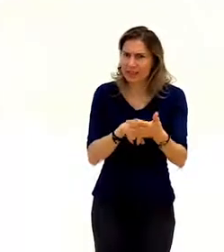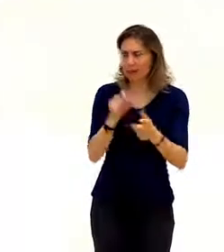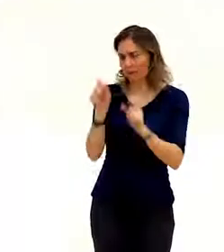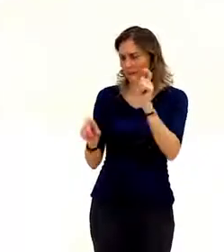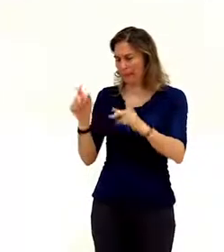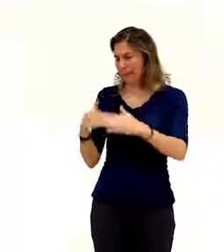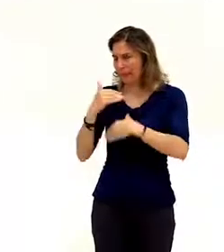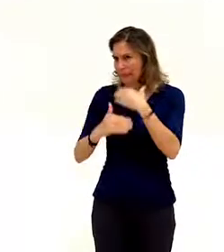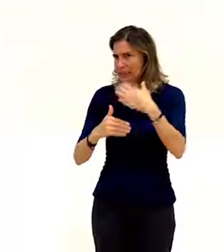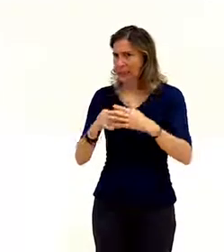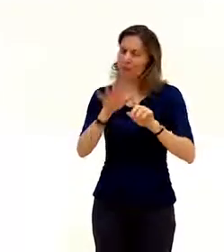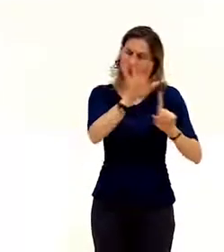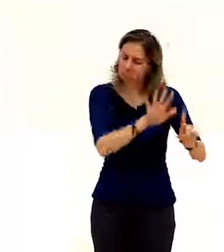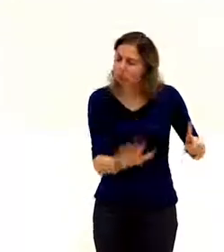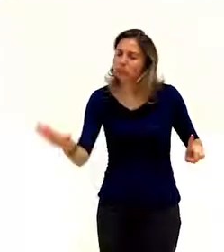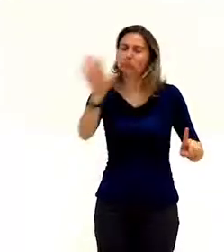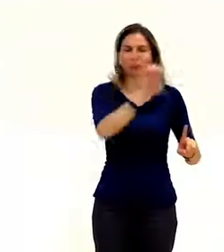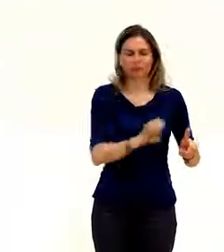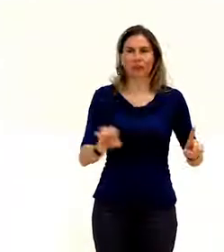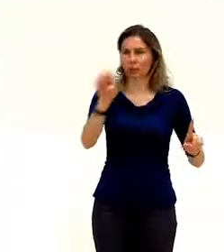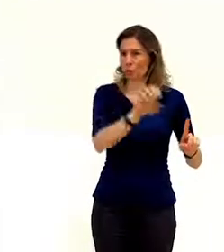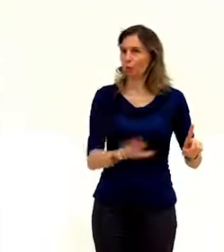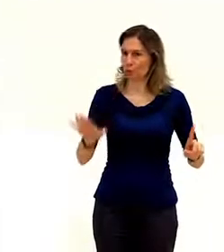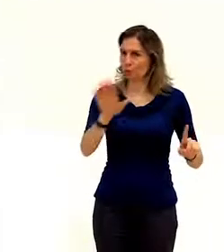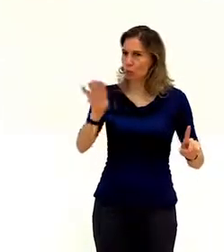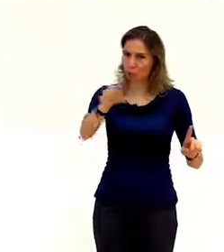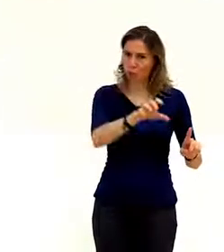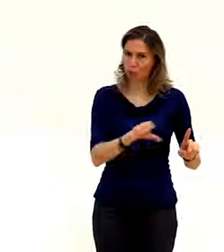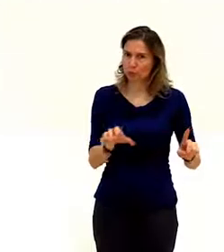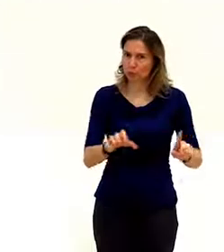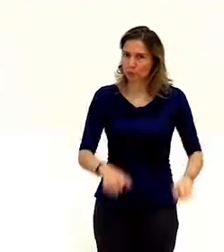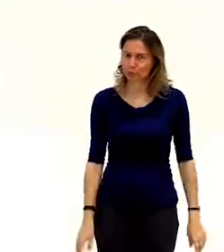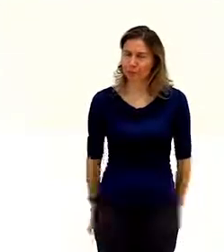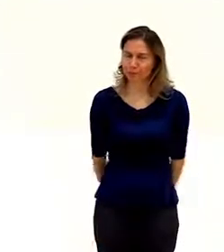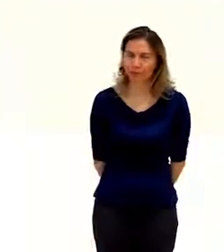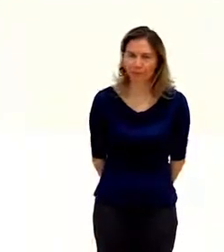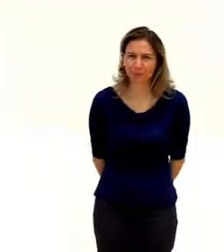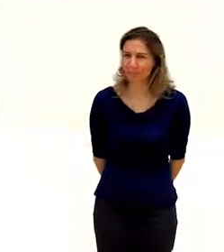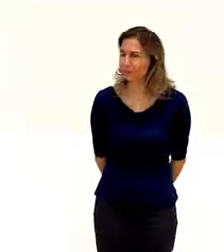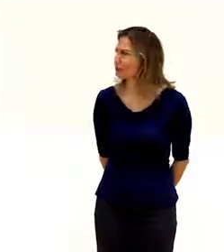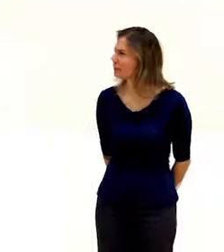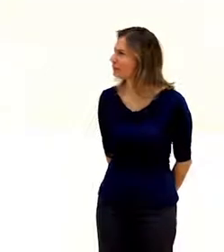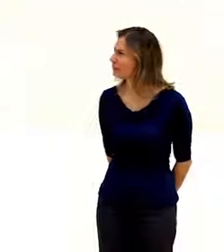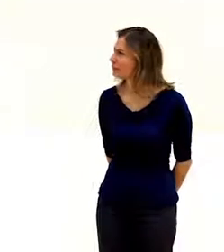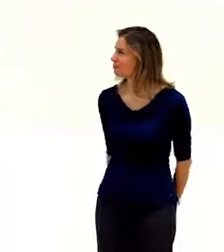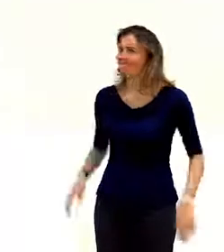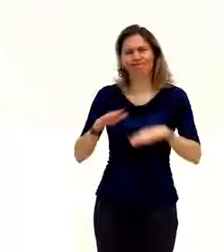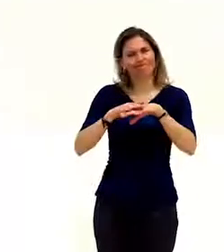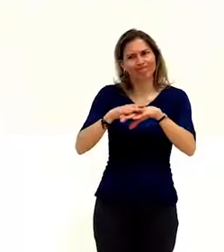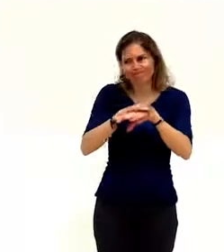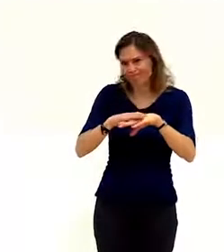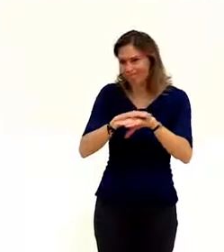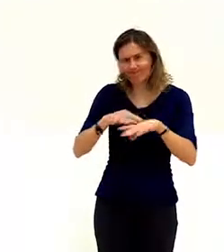disabled persons across the European Union and its Member States. My apologies for not being able to join